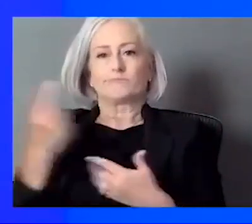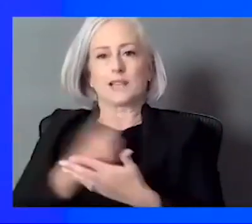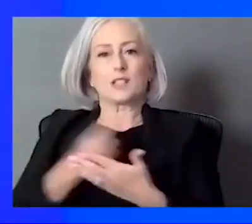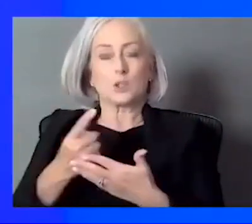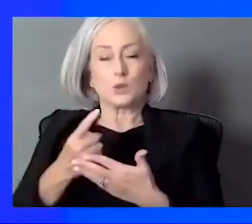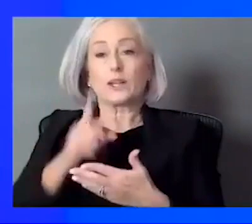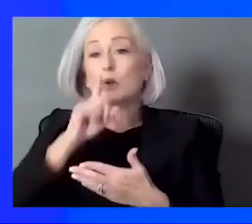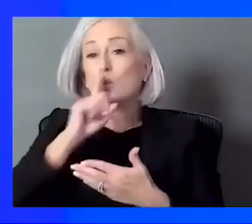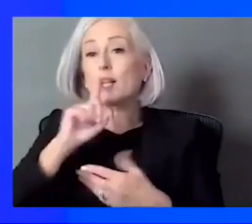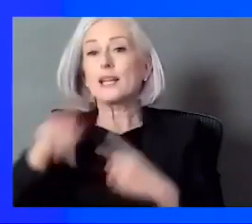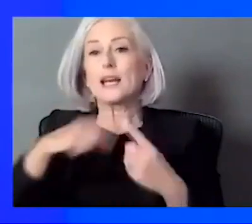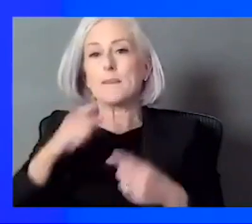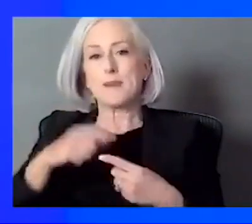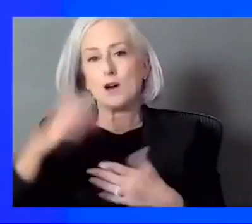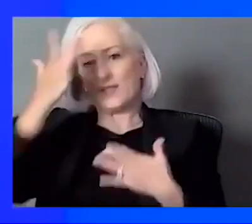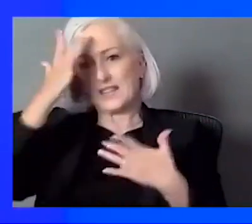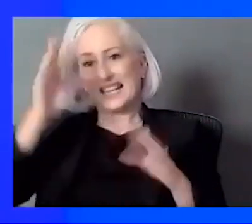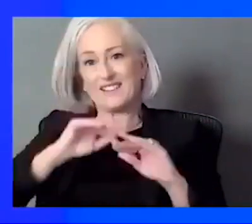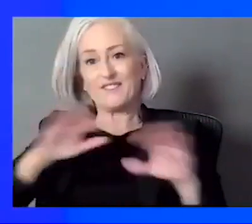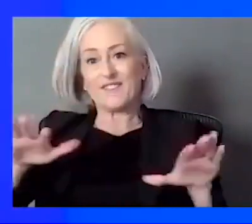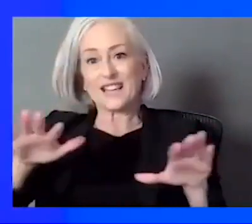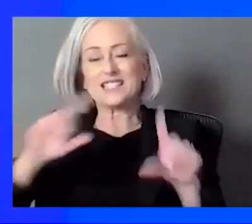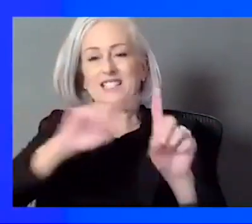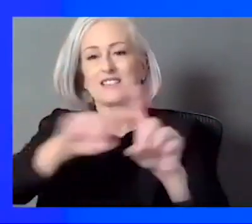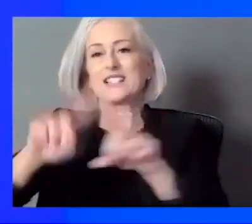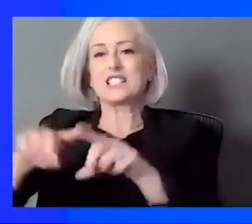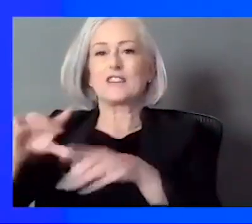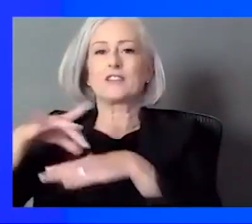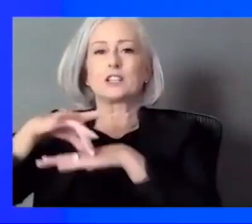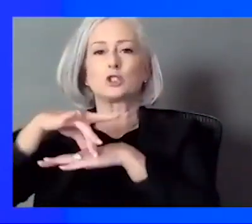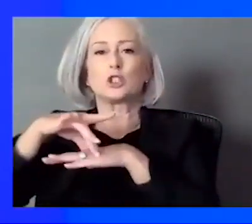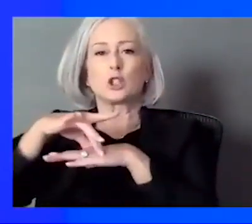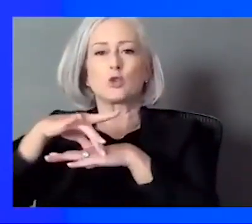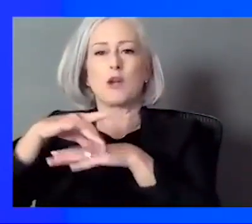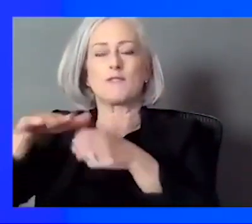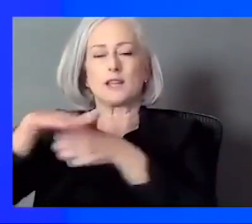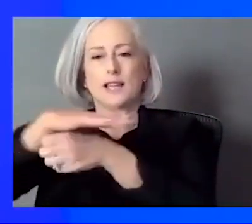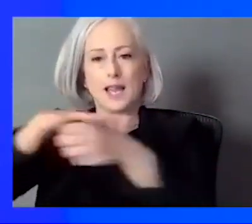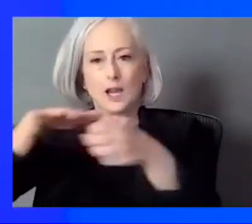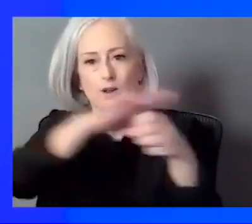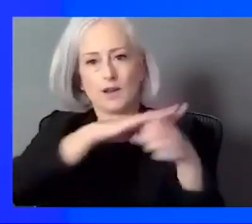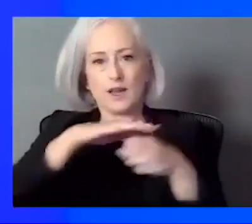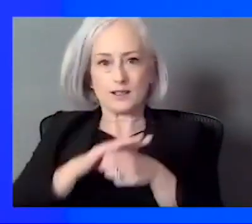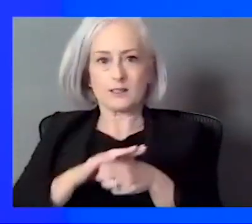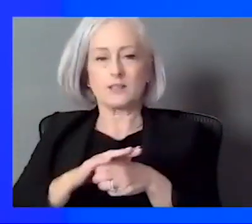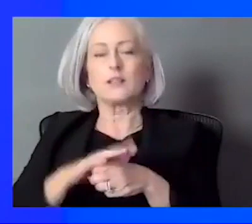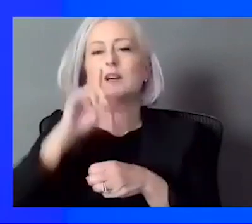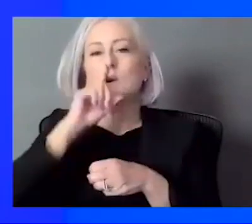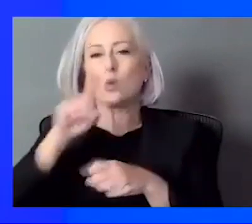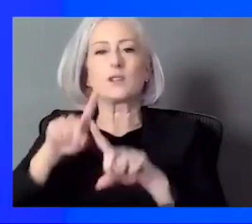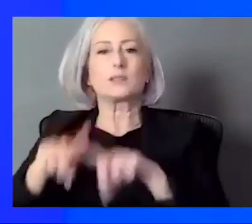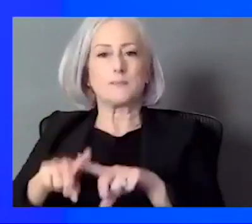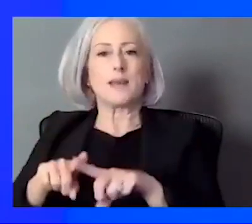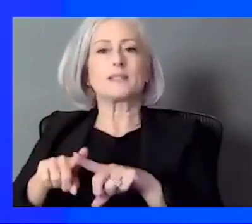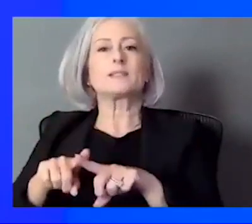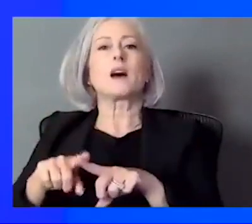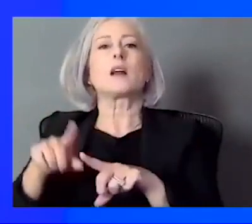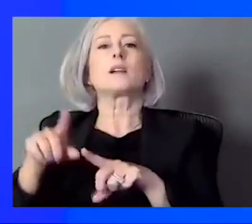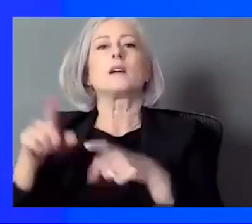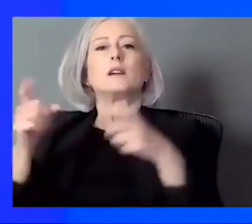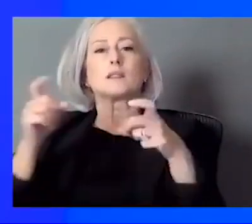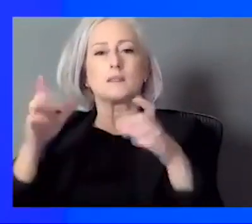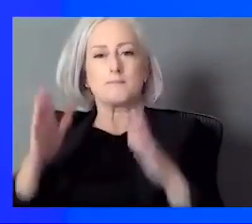those geographic regions. And so I think it's going to be up to those administrators in those geographic regions, those